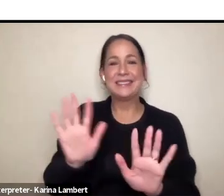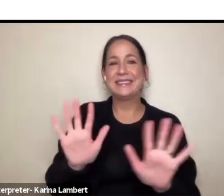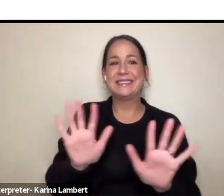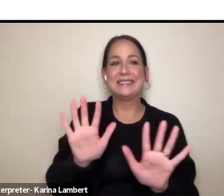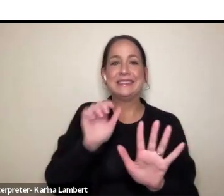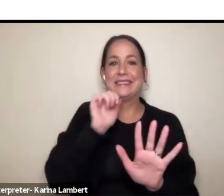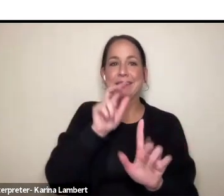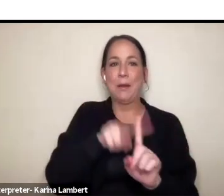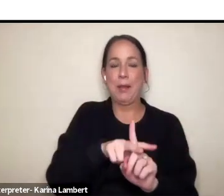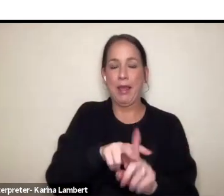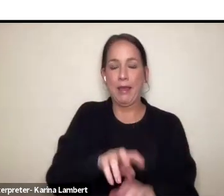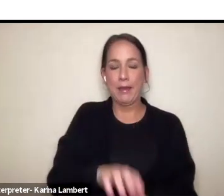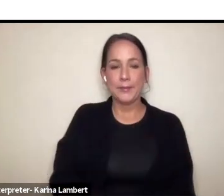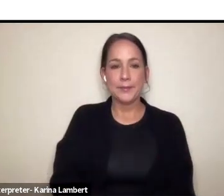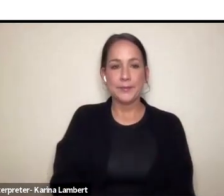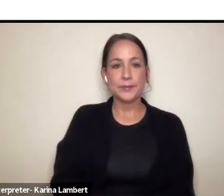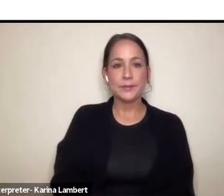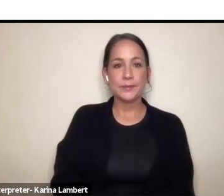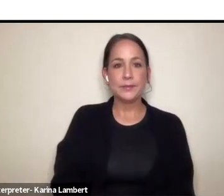about.